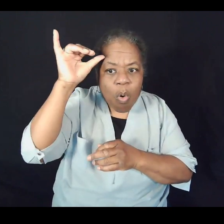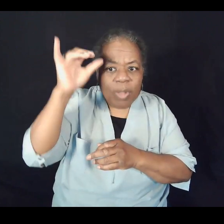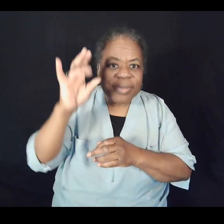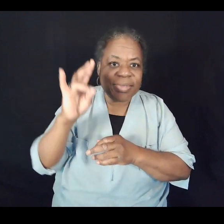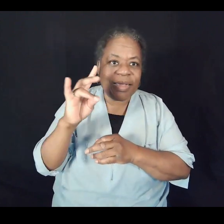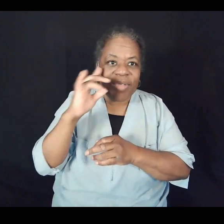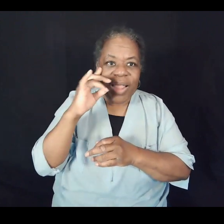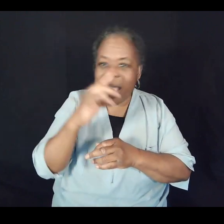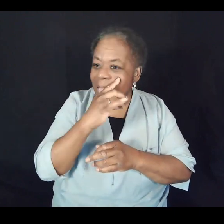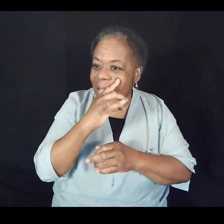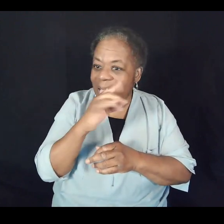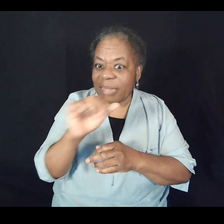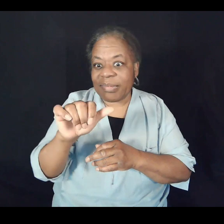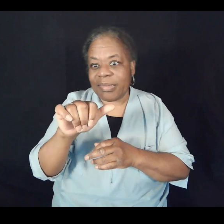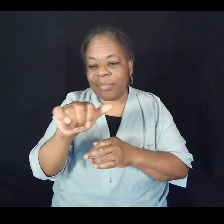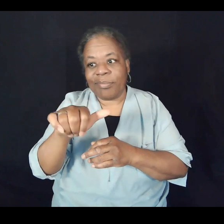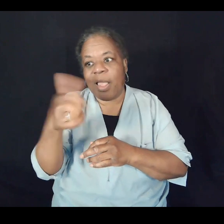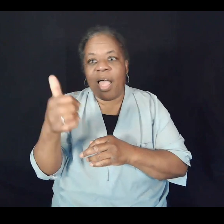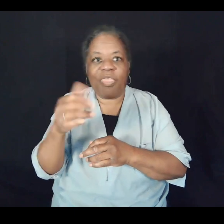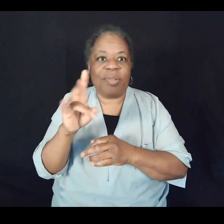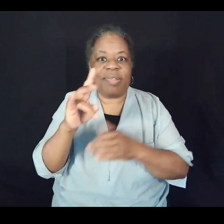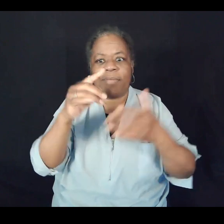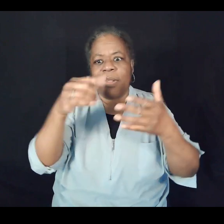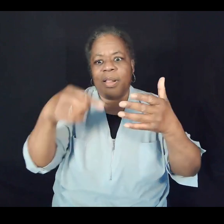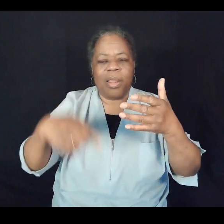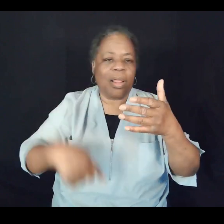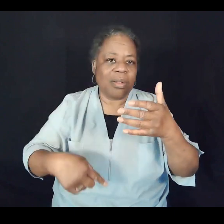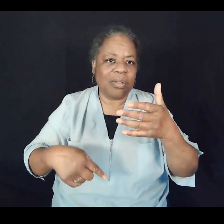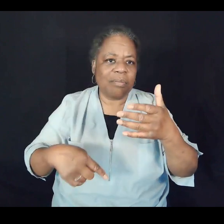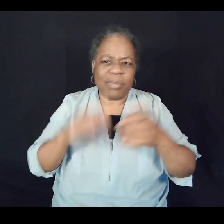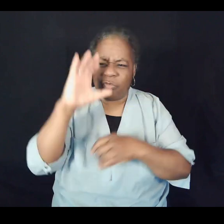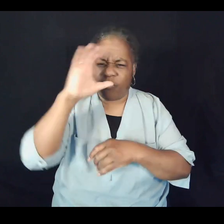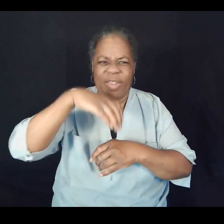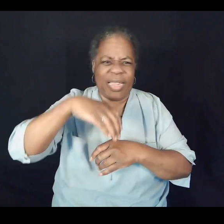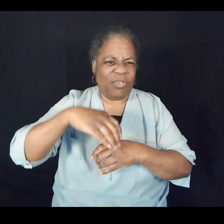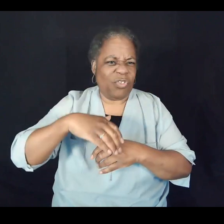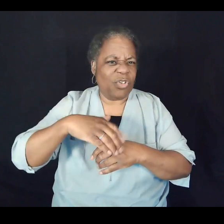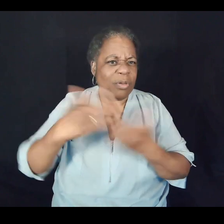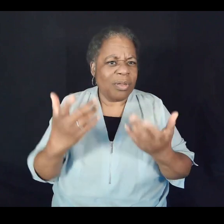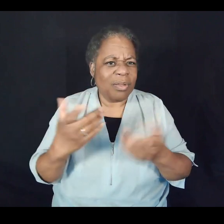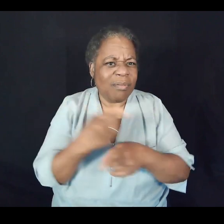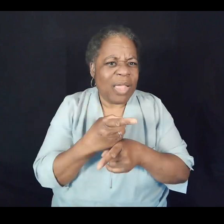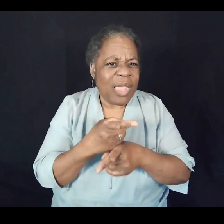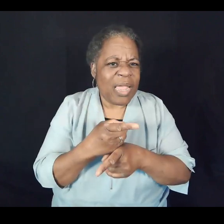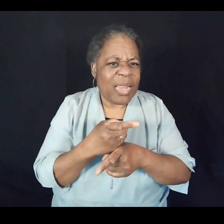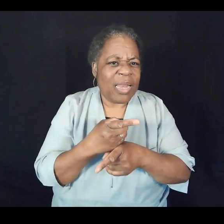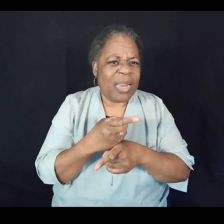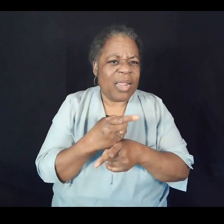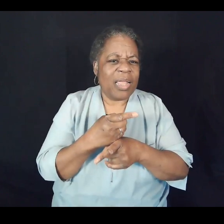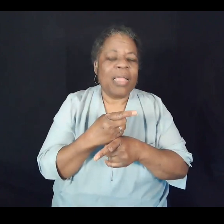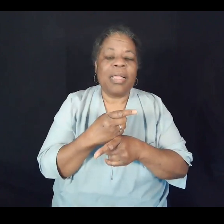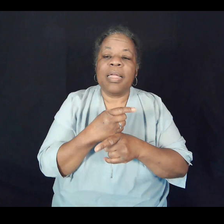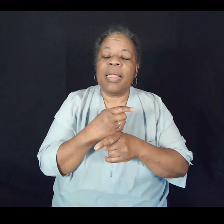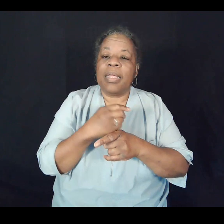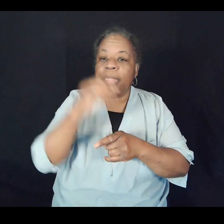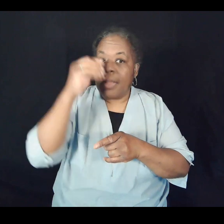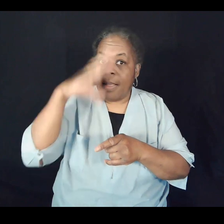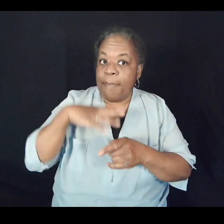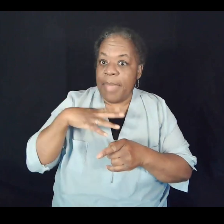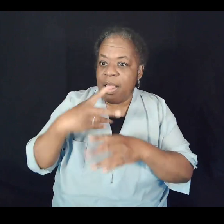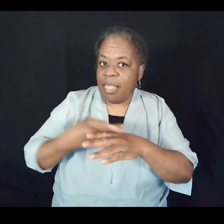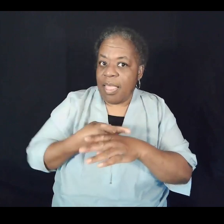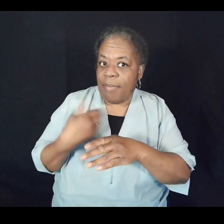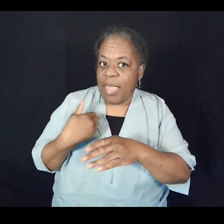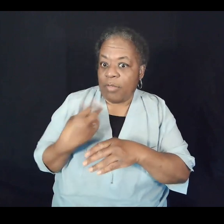sevens. Strange. I mean, it's not uncommon for a male lamb to have two horns, but John seems to be